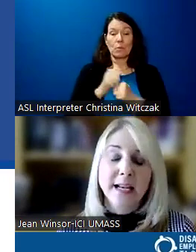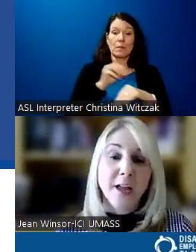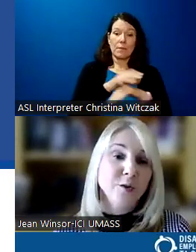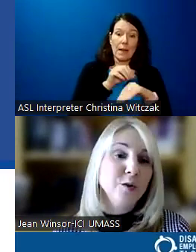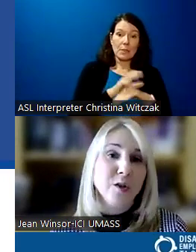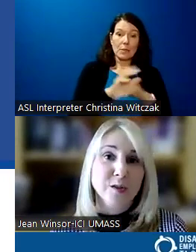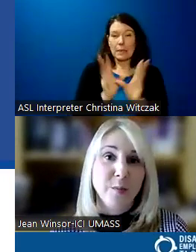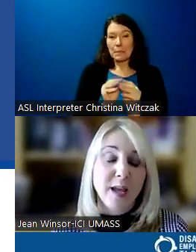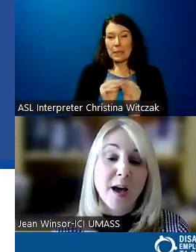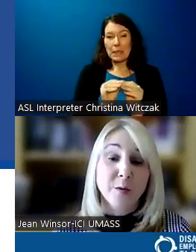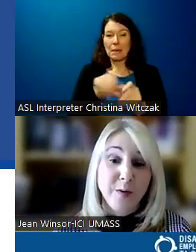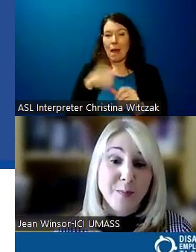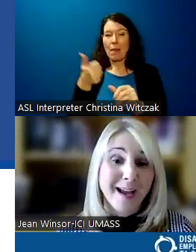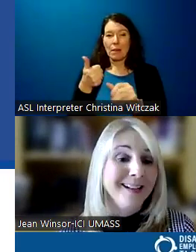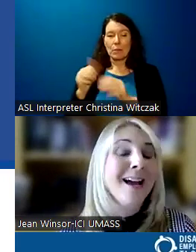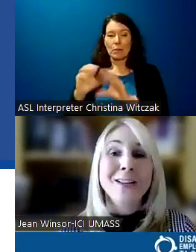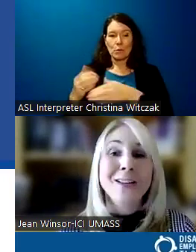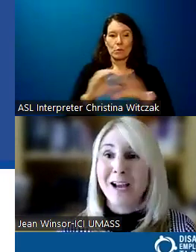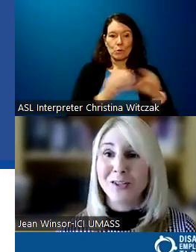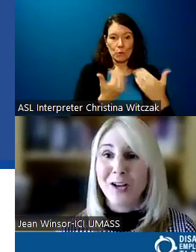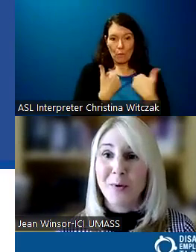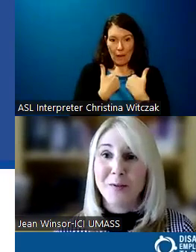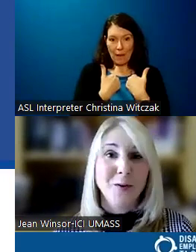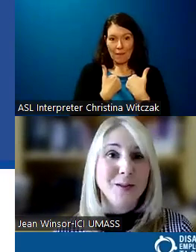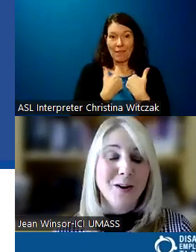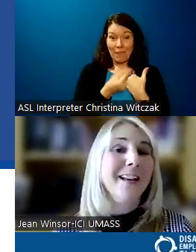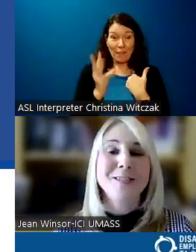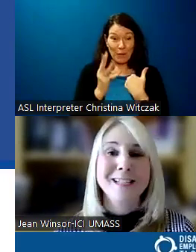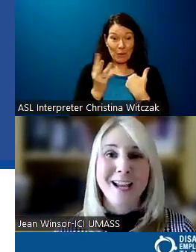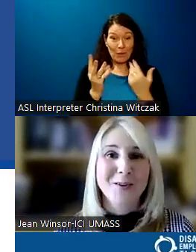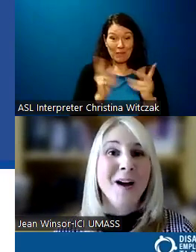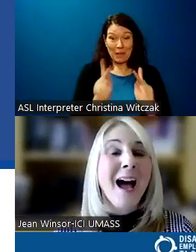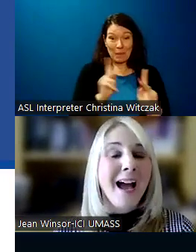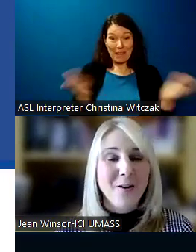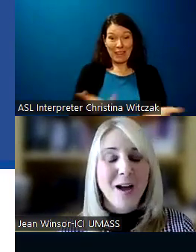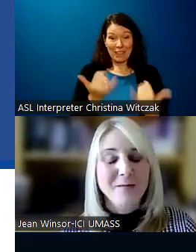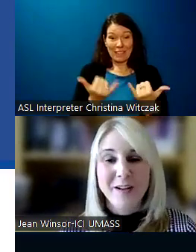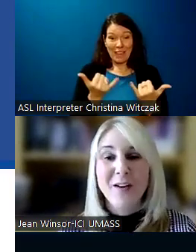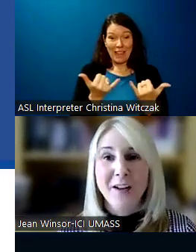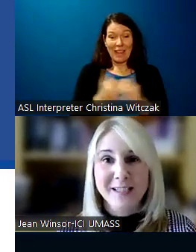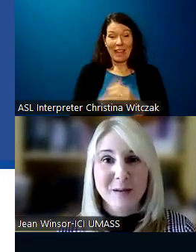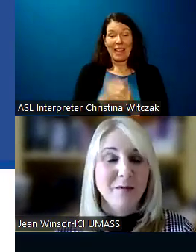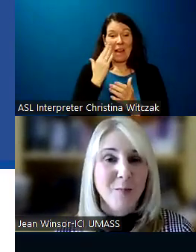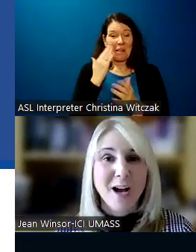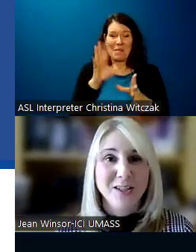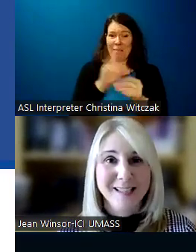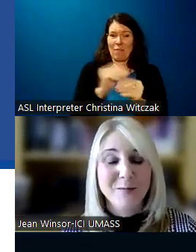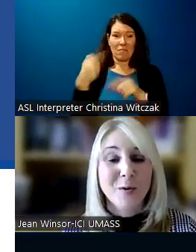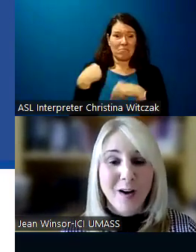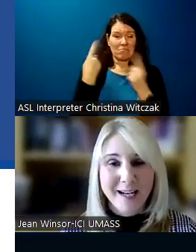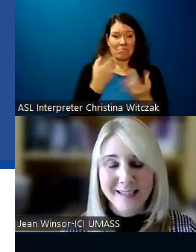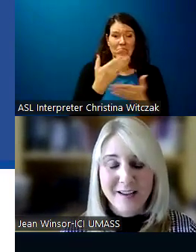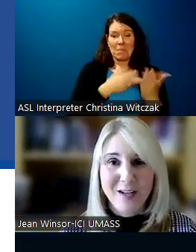and other structures that we have for feedback. And there's actually a couple of folks who are on here today who I know have been involved in some of our projects